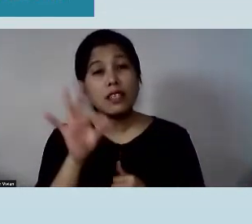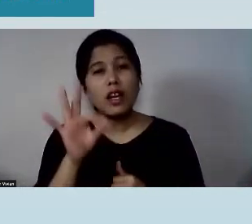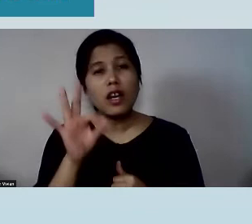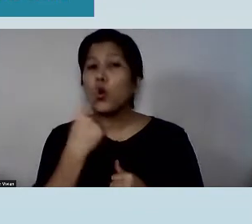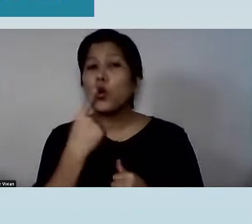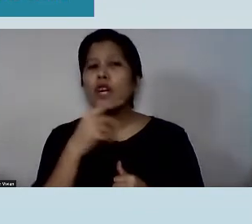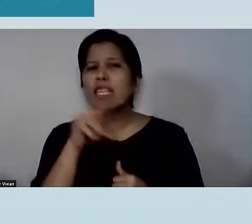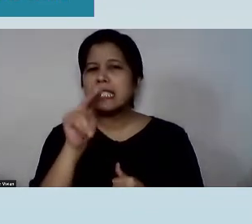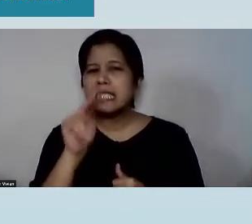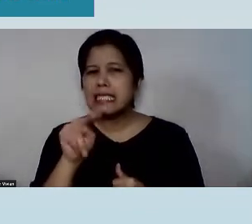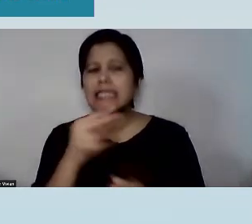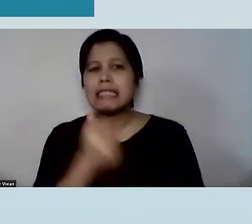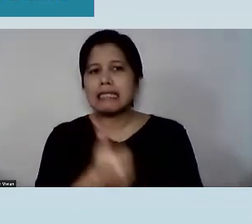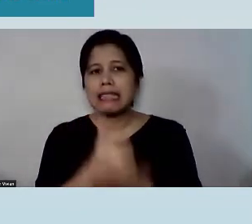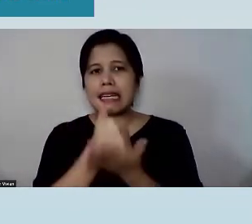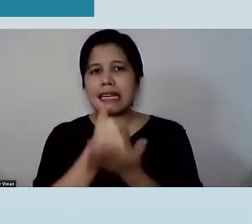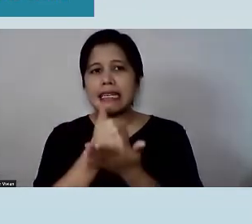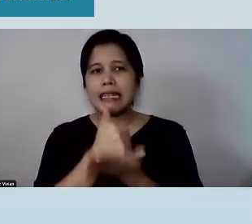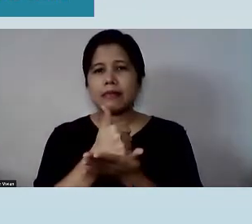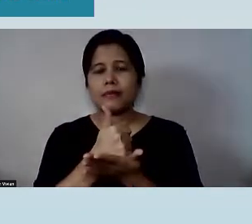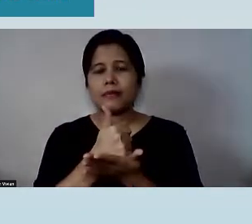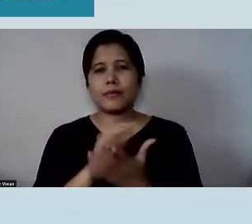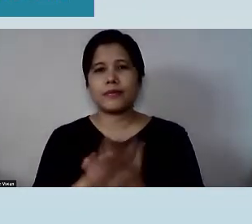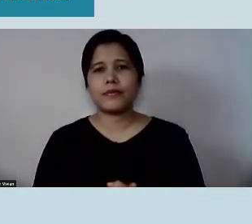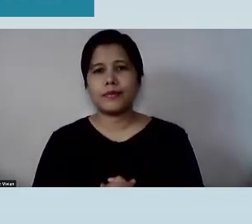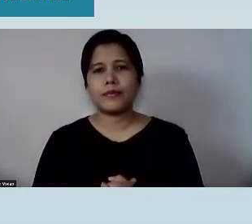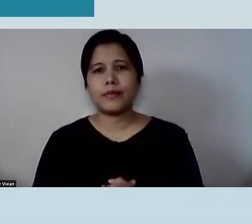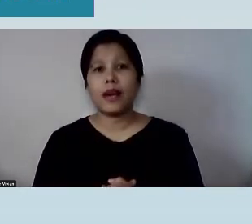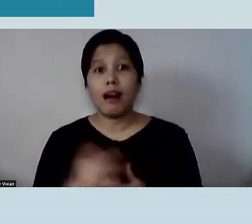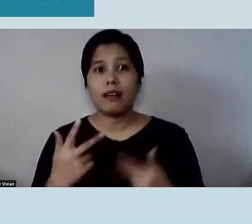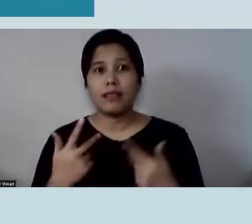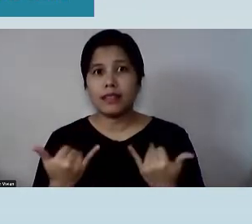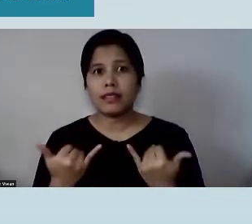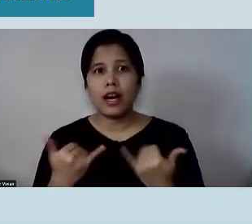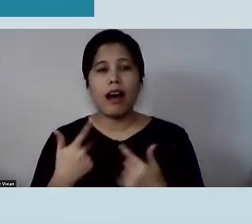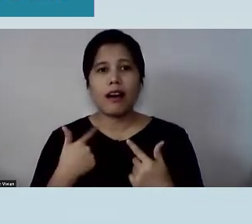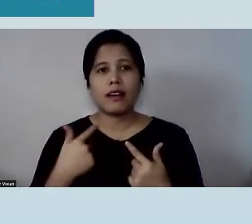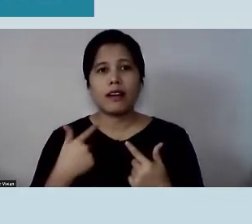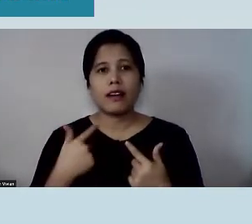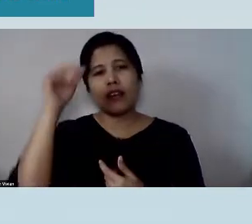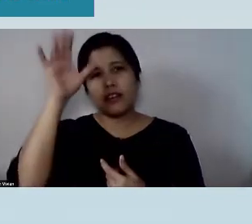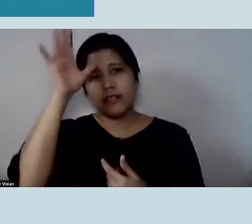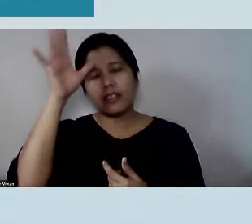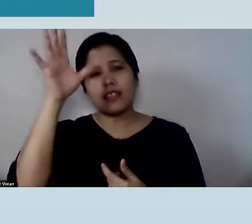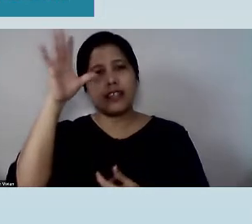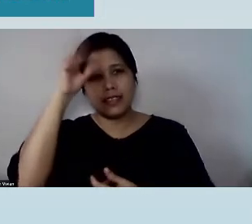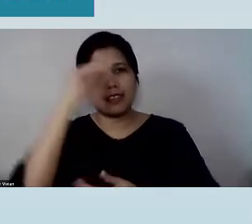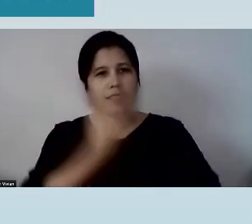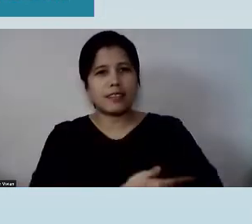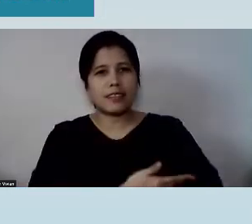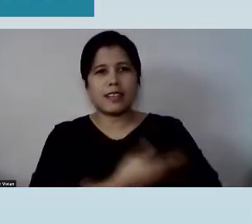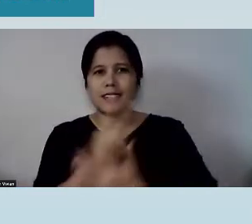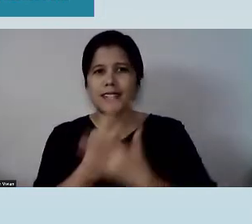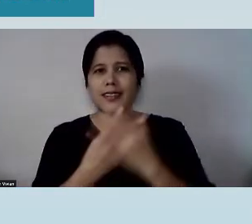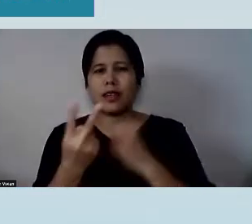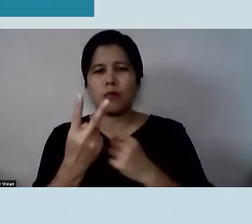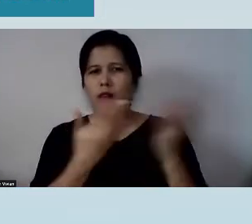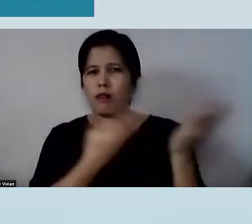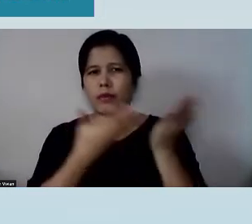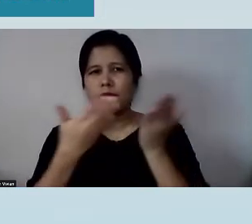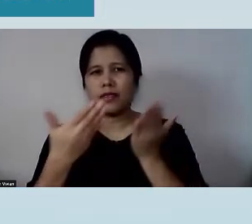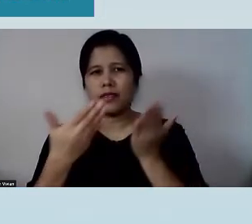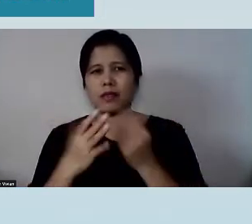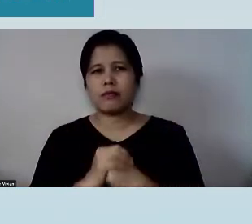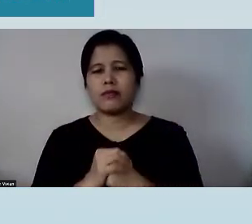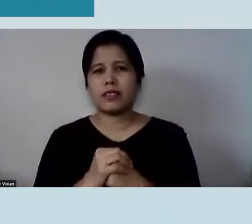help, because right now I also treat father-son tandems. I treat adults because they don't know that what has brought them into this